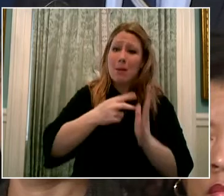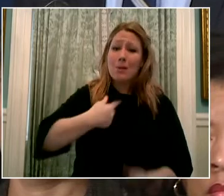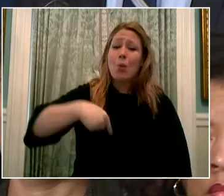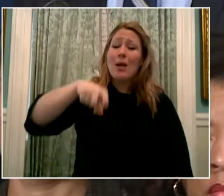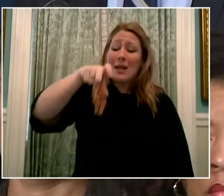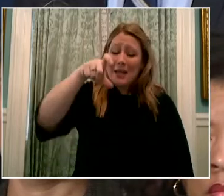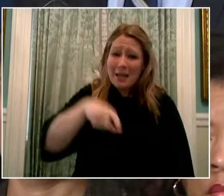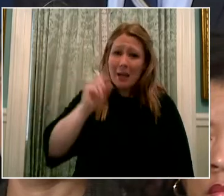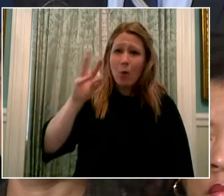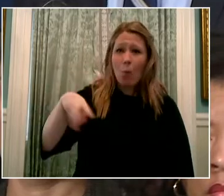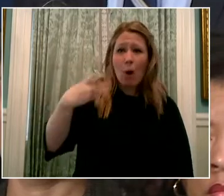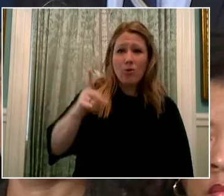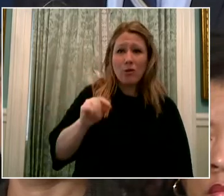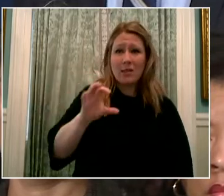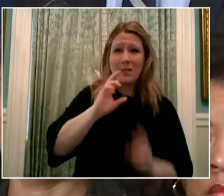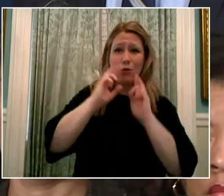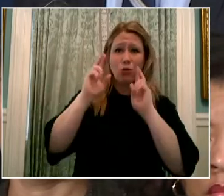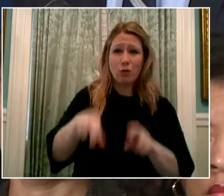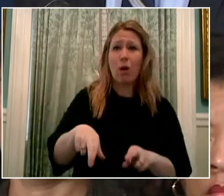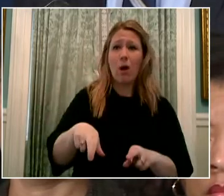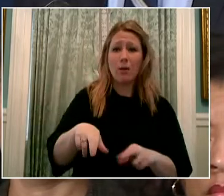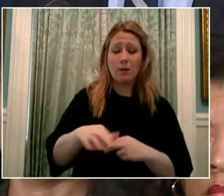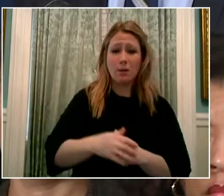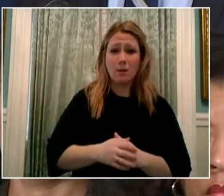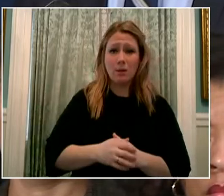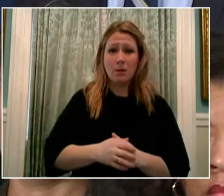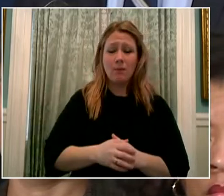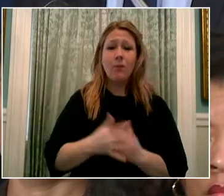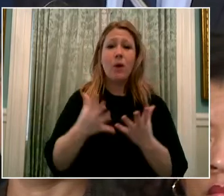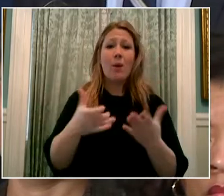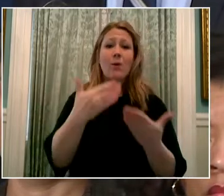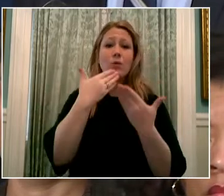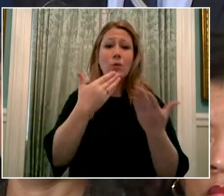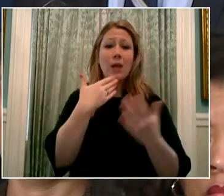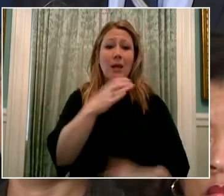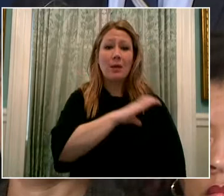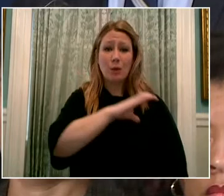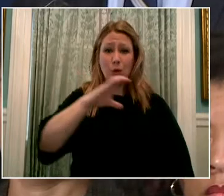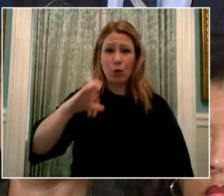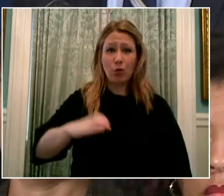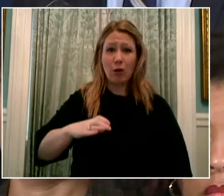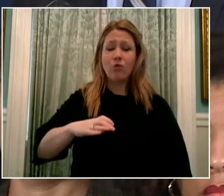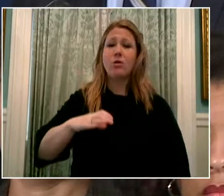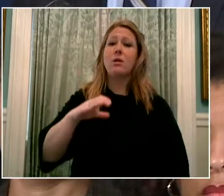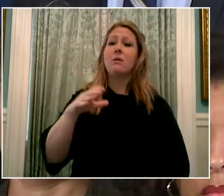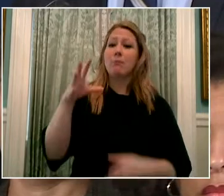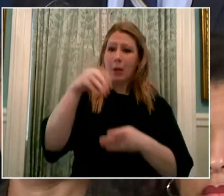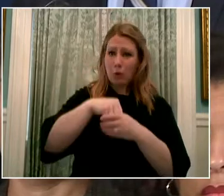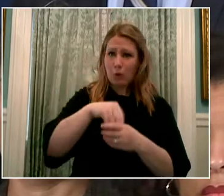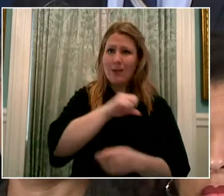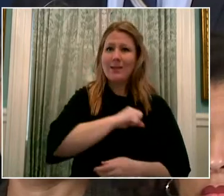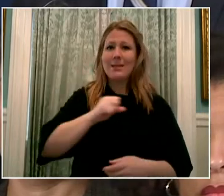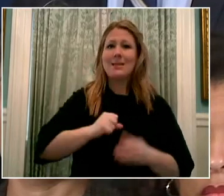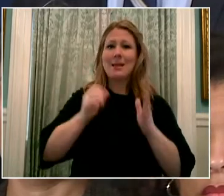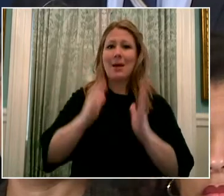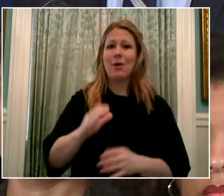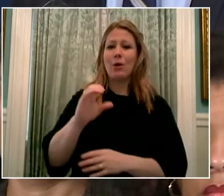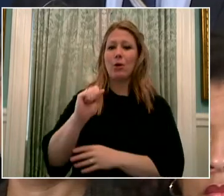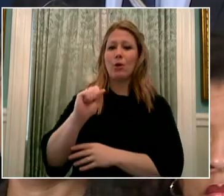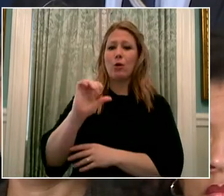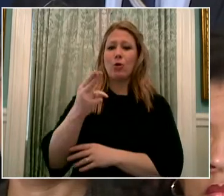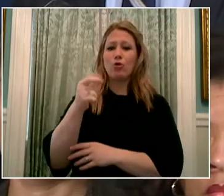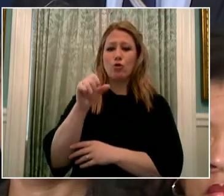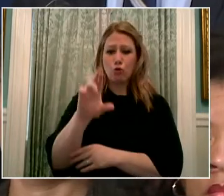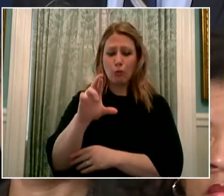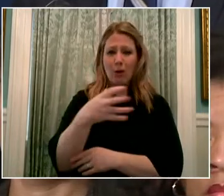And I'd like to finish by thanks the congressional delegation, including Senator Schumer and Minority Leader Hakeem